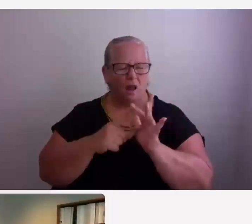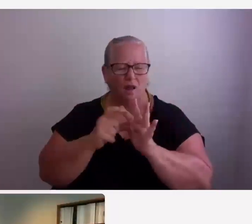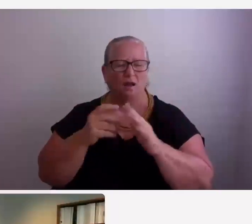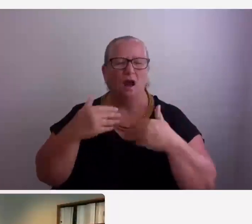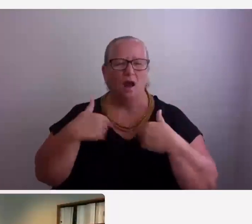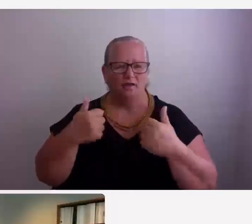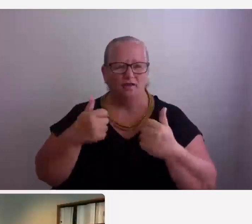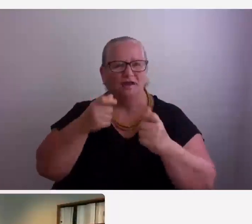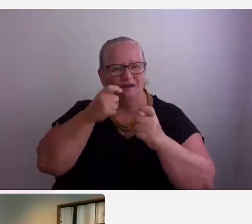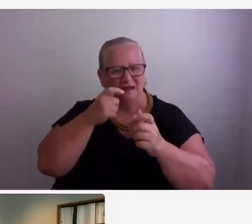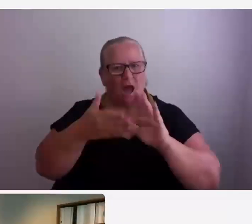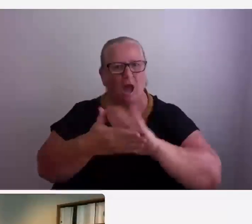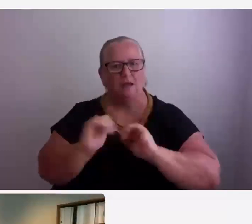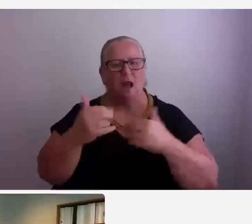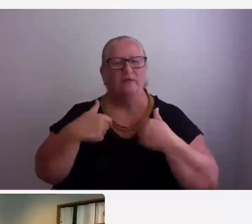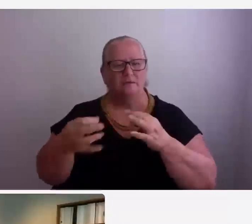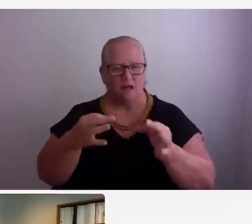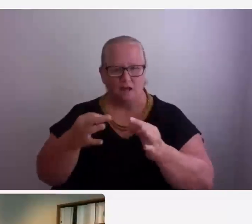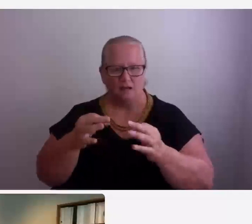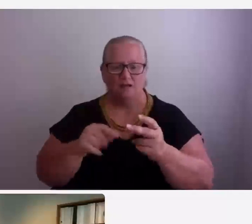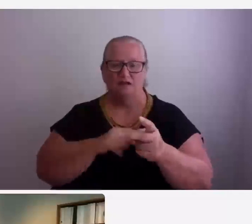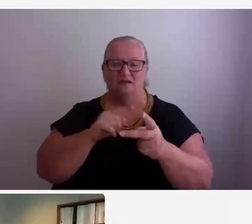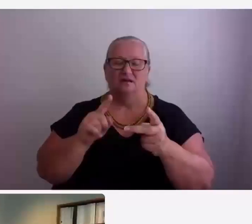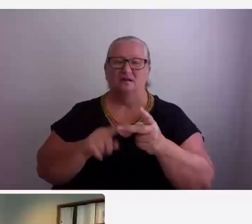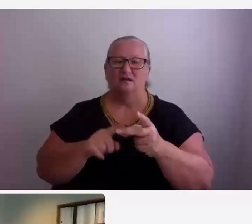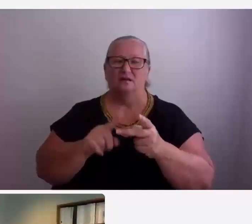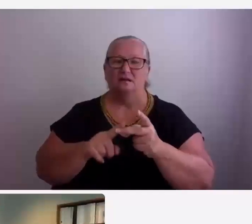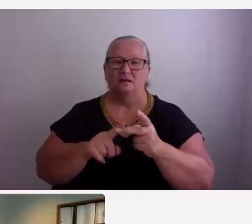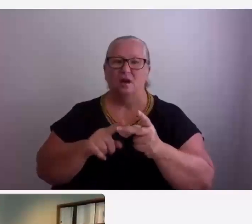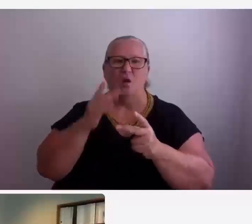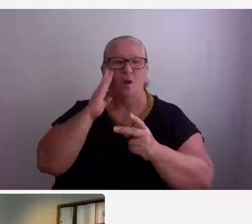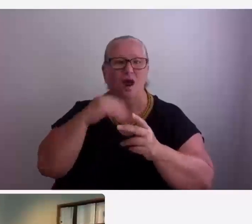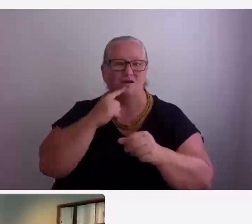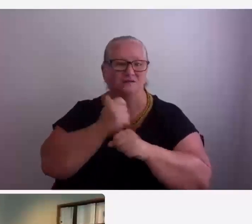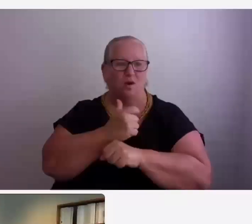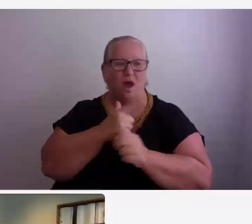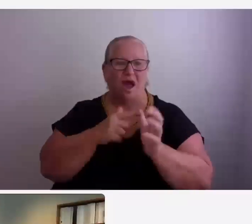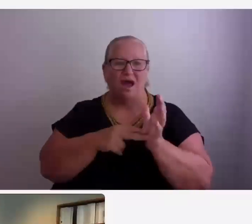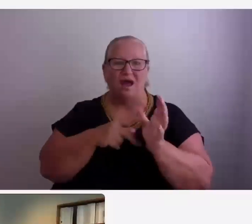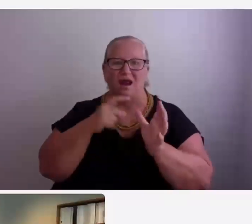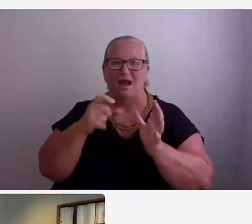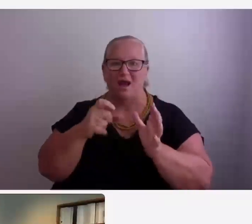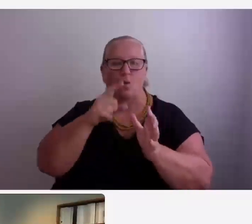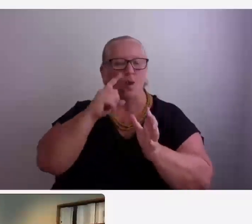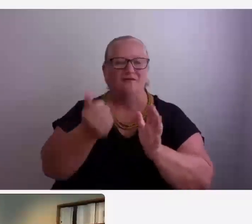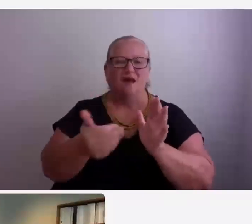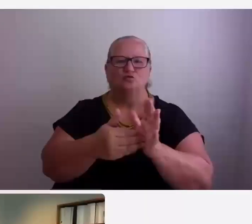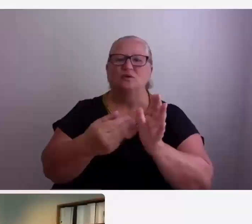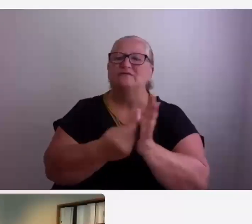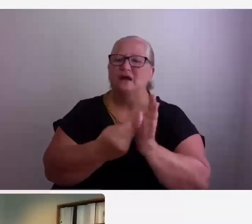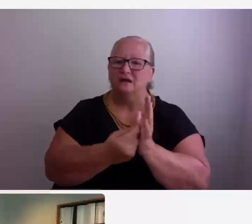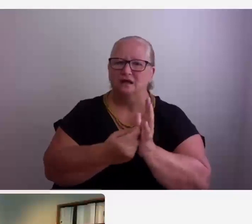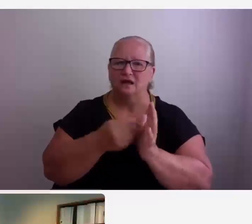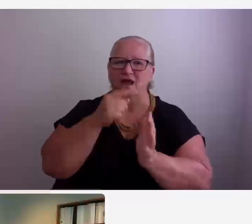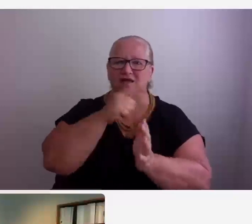care plans. And secondly, as I went through, ANAC will include existing ACFI funding. That ACFI